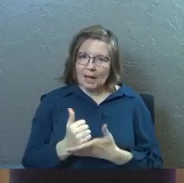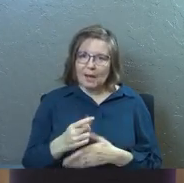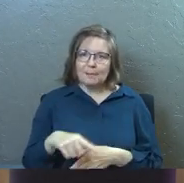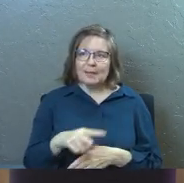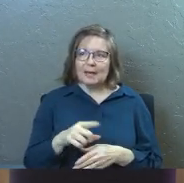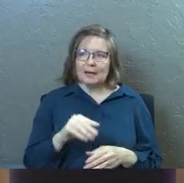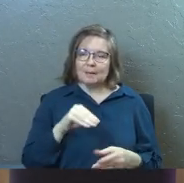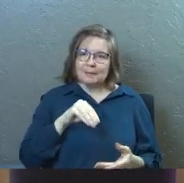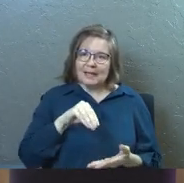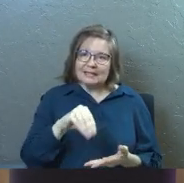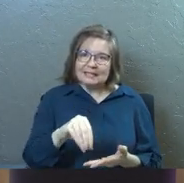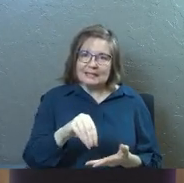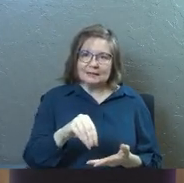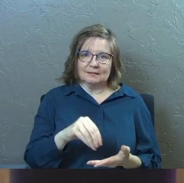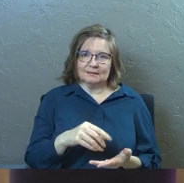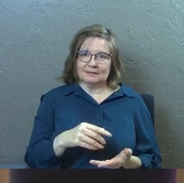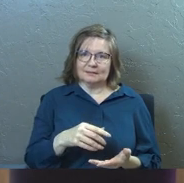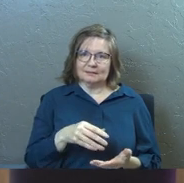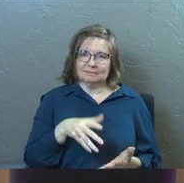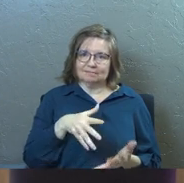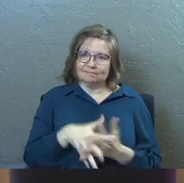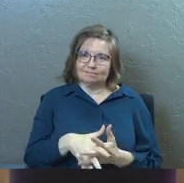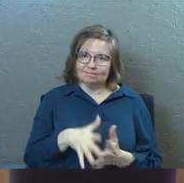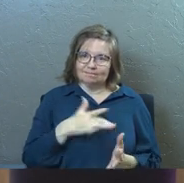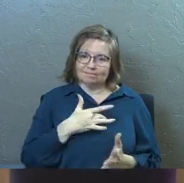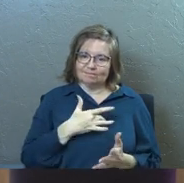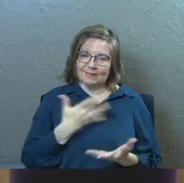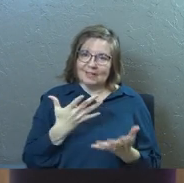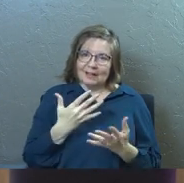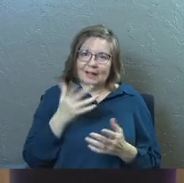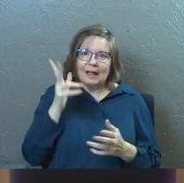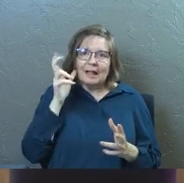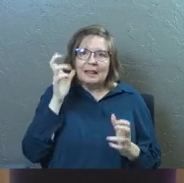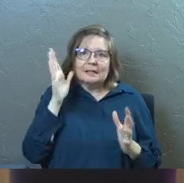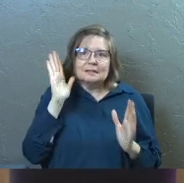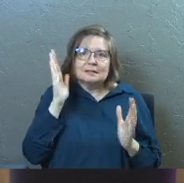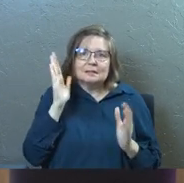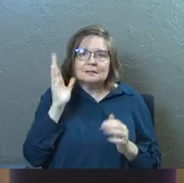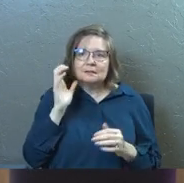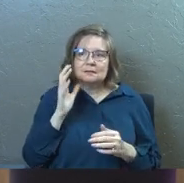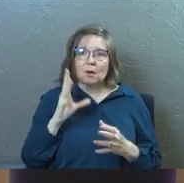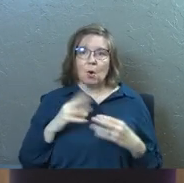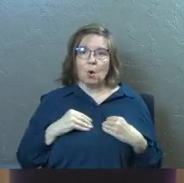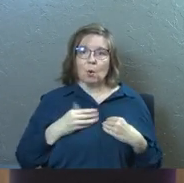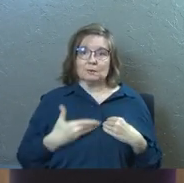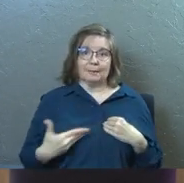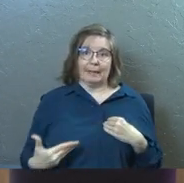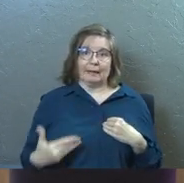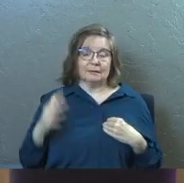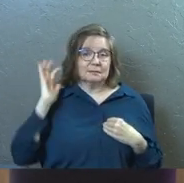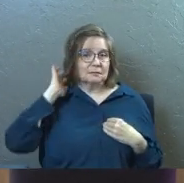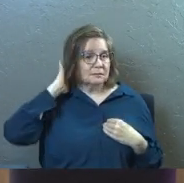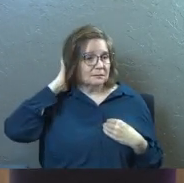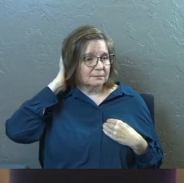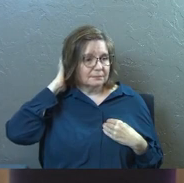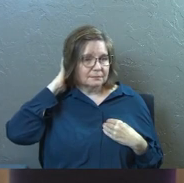them. Plant a seed. Maybe just listen. Maybe own some things.